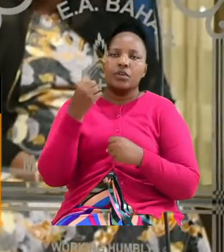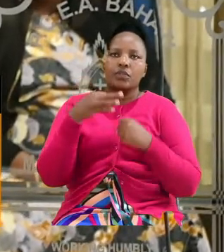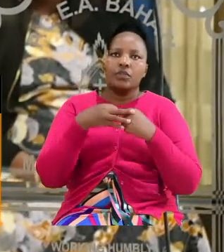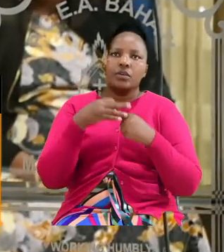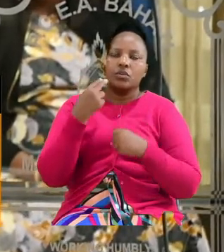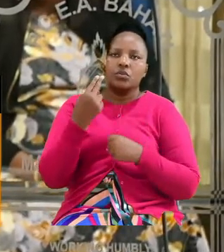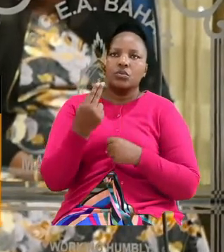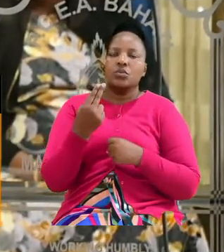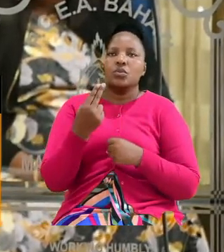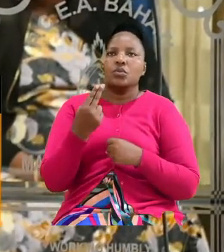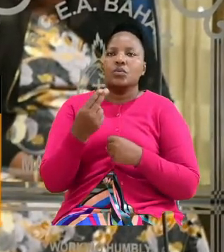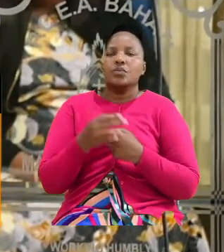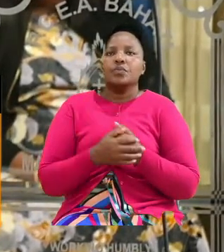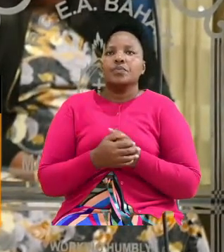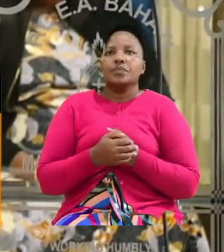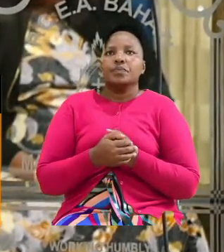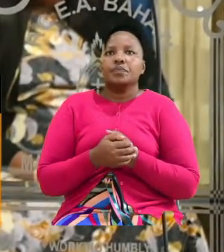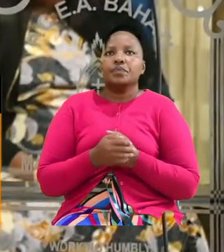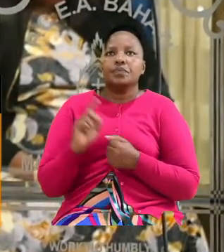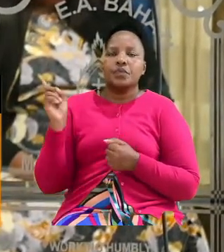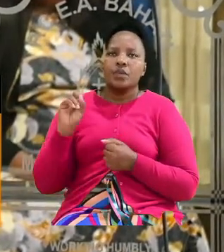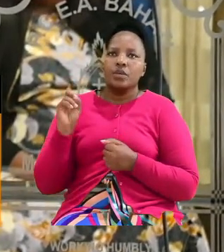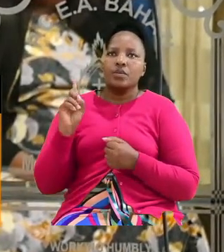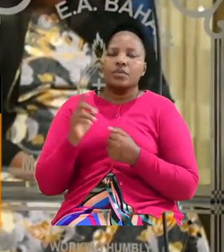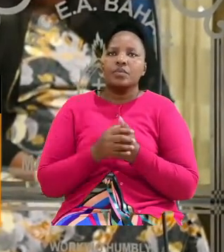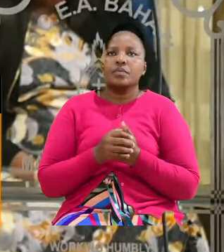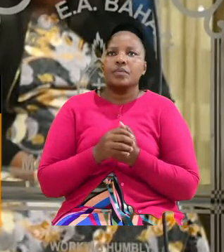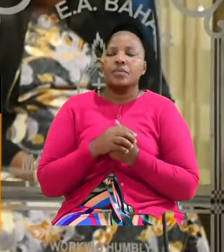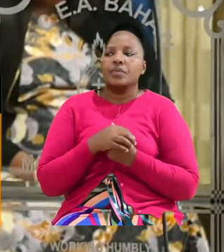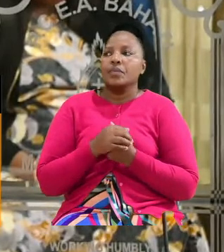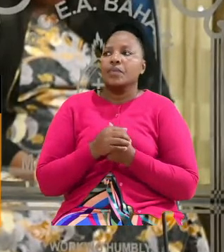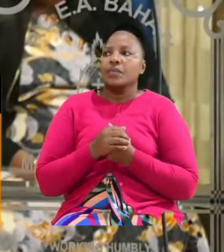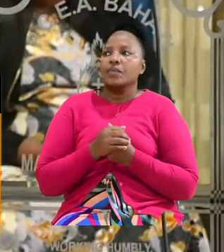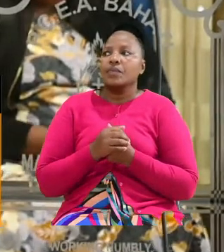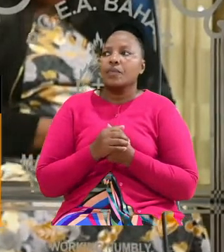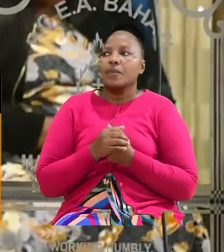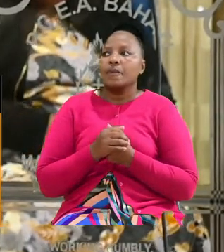72582, code number 00200, Nairobi.